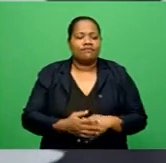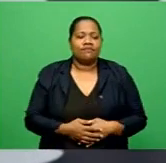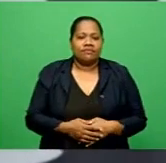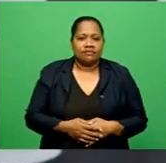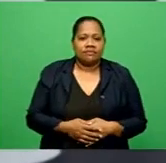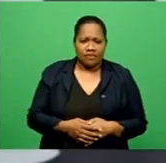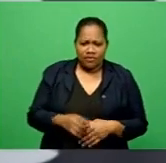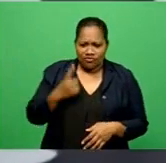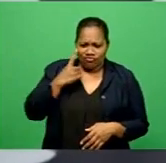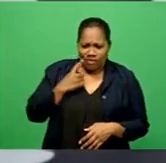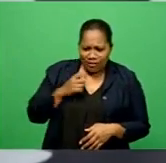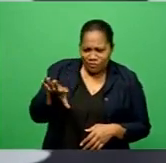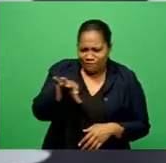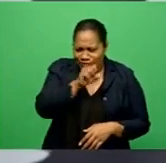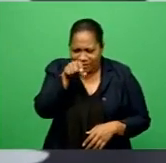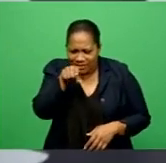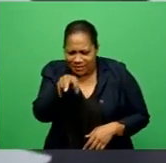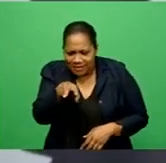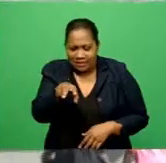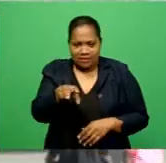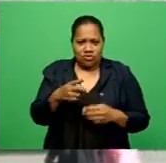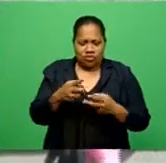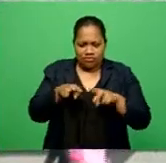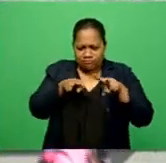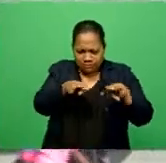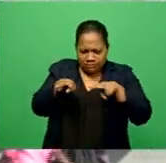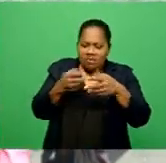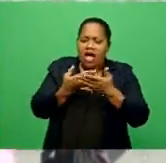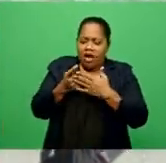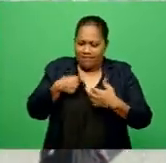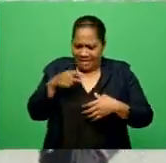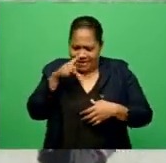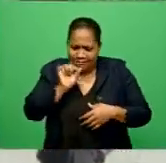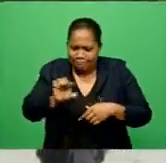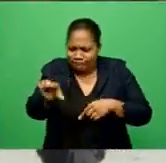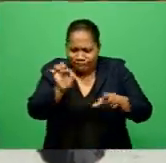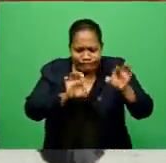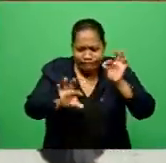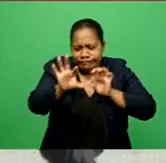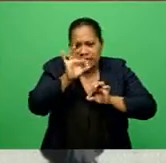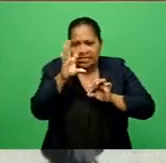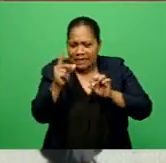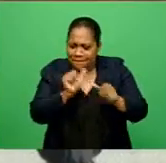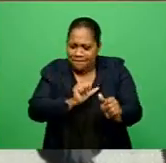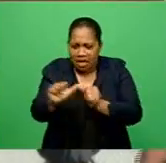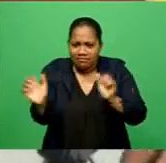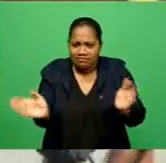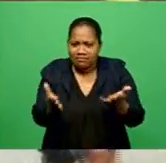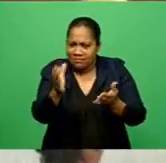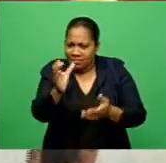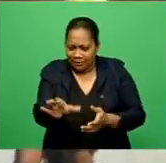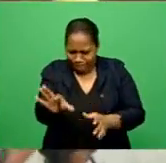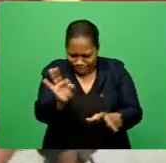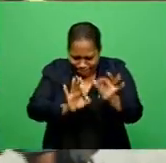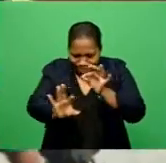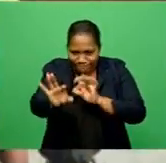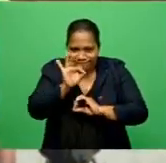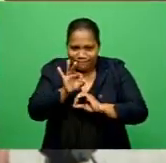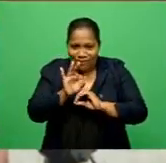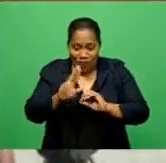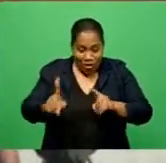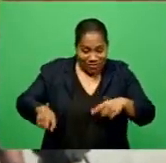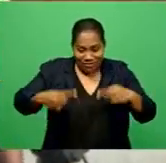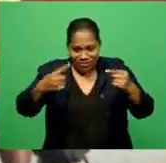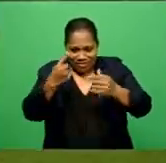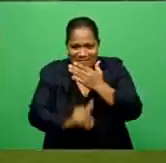that is potentially looking at how I can take some of those best players and get them regularly playing against each other in a series of tournaments